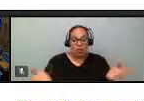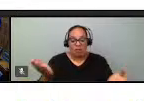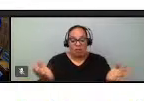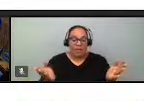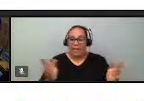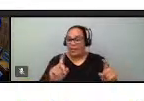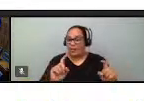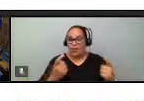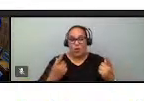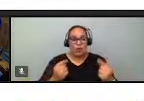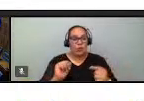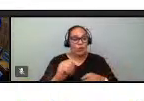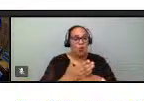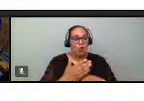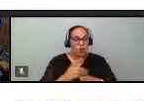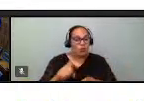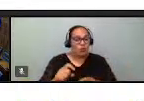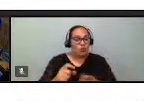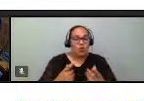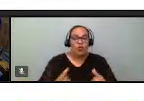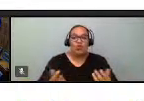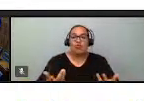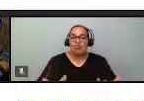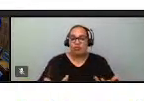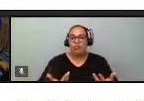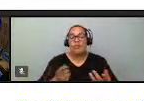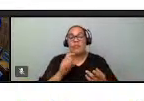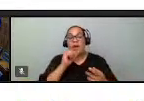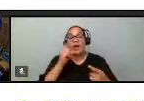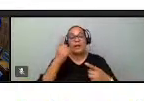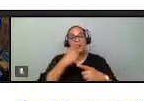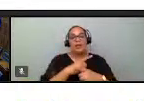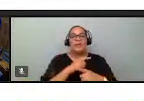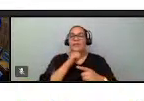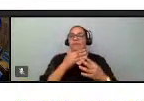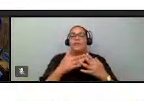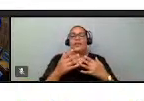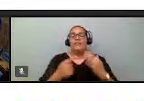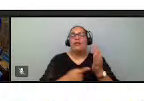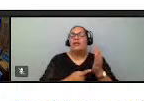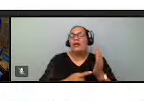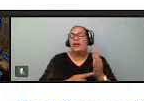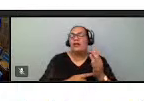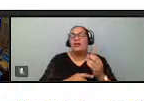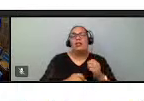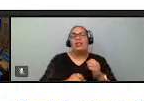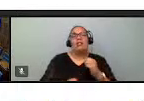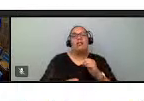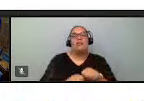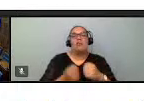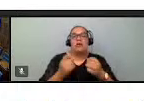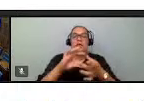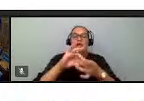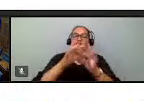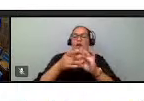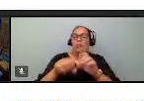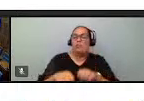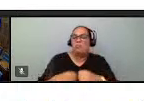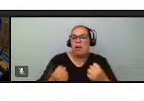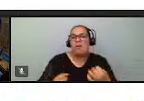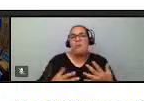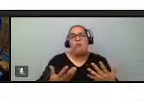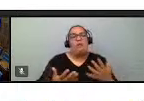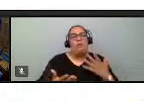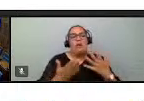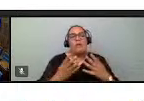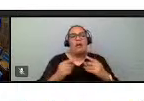unable to do the work it's supposed to do that day whether or not it's a technical breakdown on a chain or whether or not it's